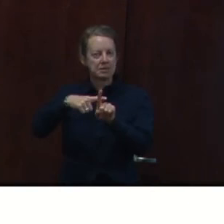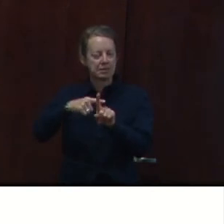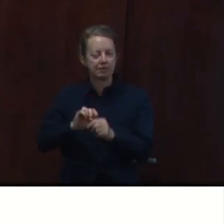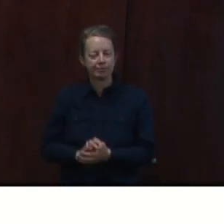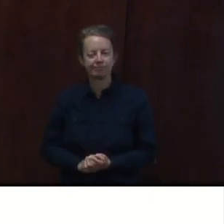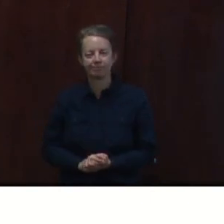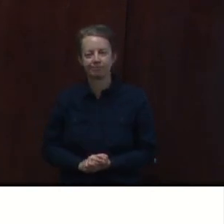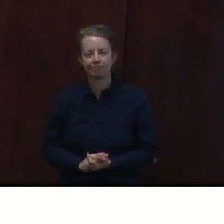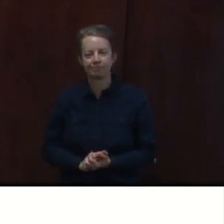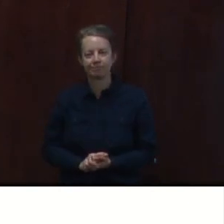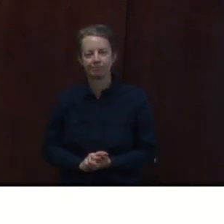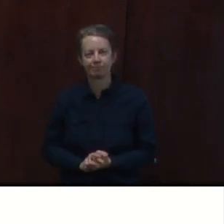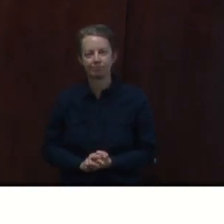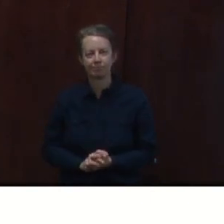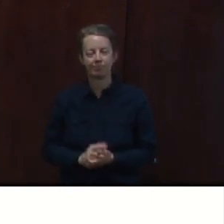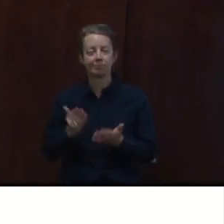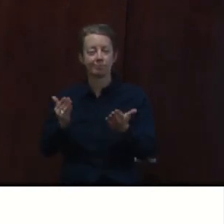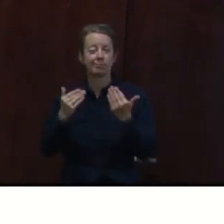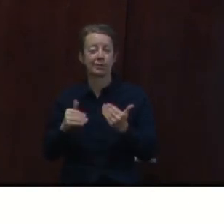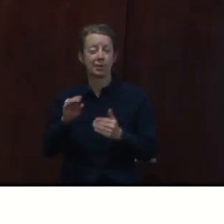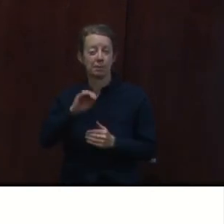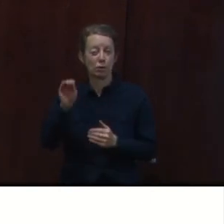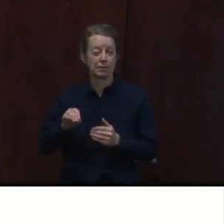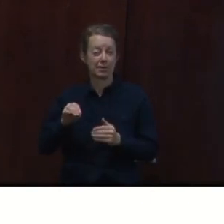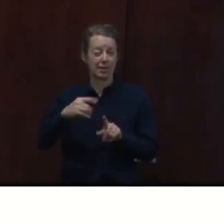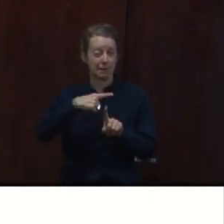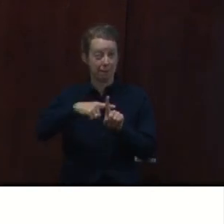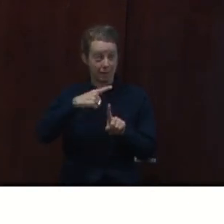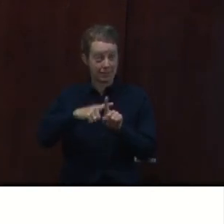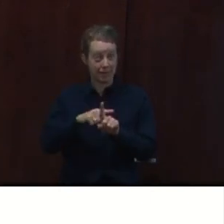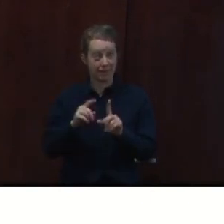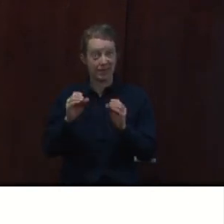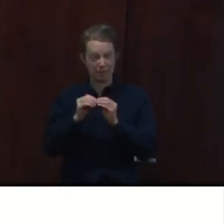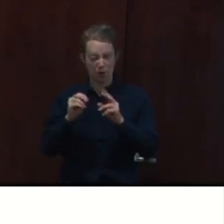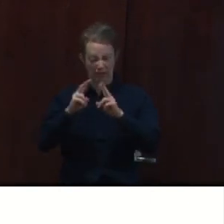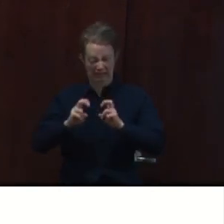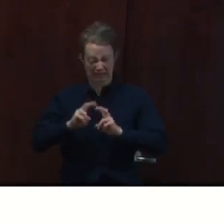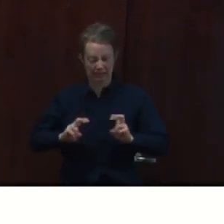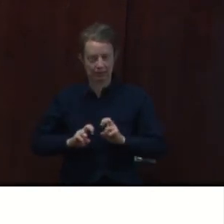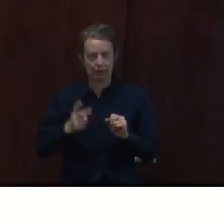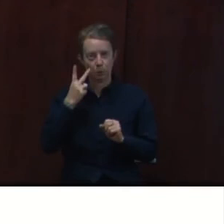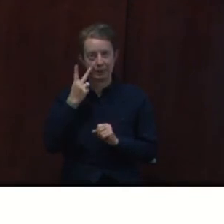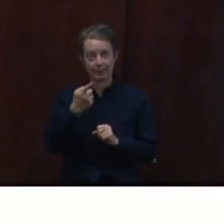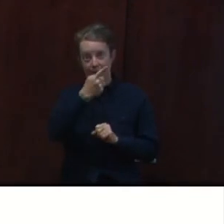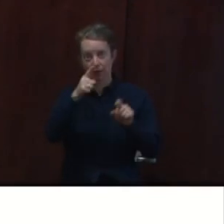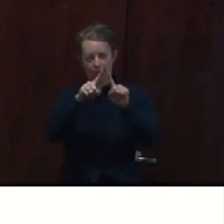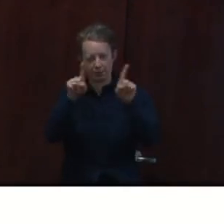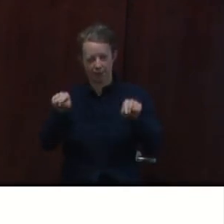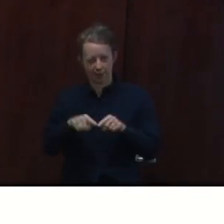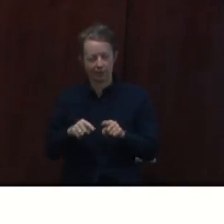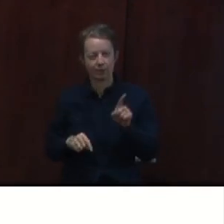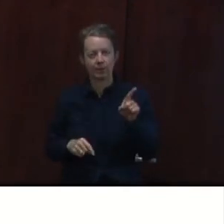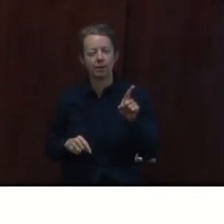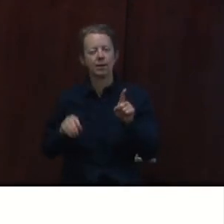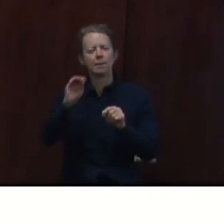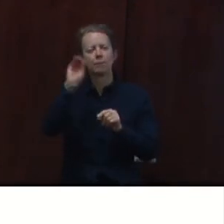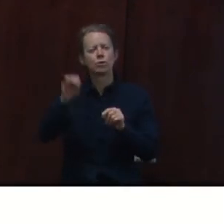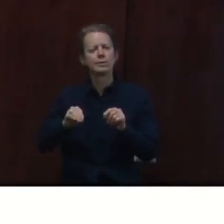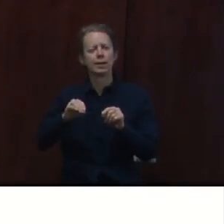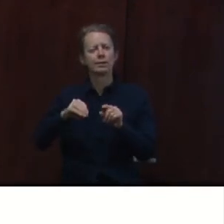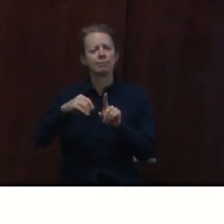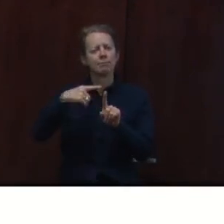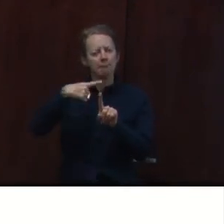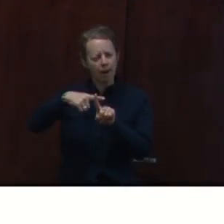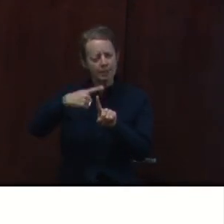And then when we look at the percent positivity deeper dive, we can see here that the percent positivity increased